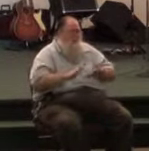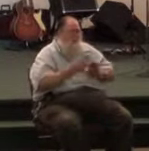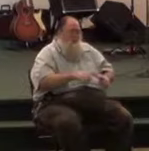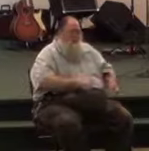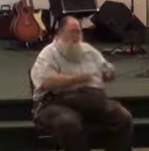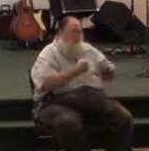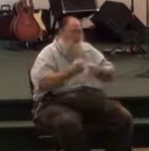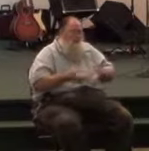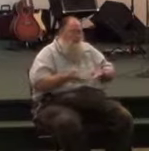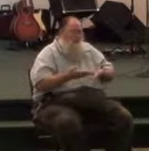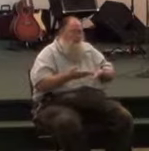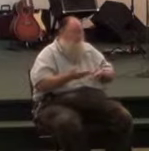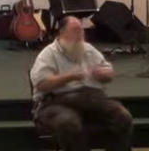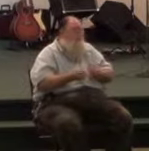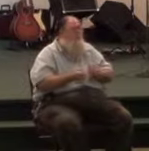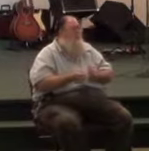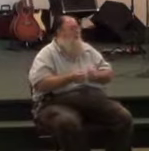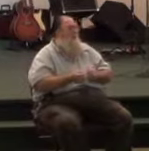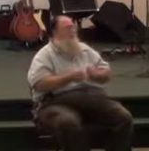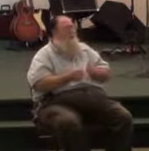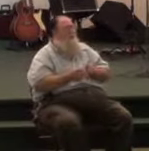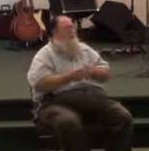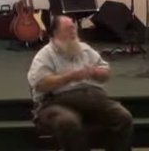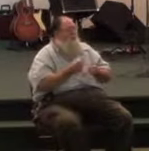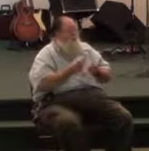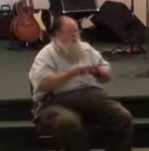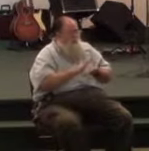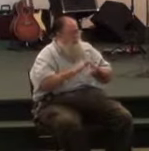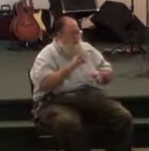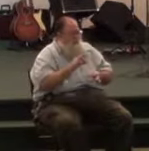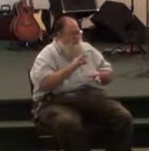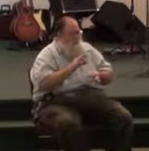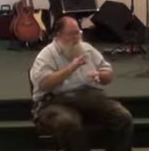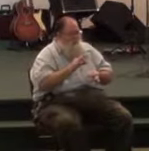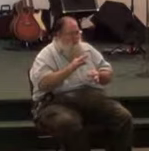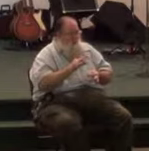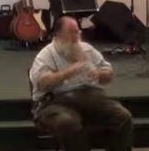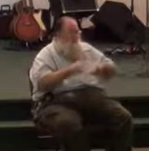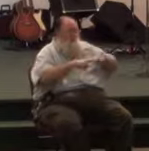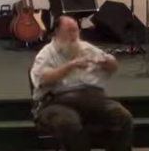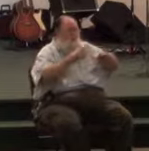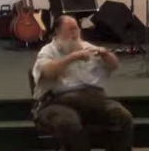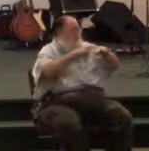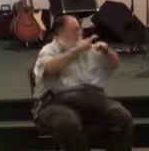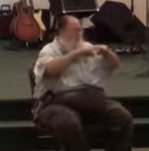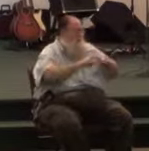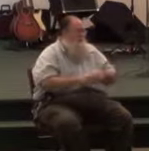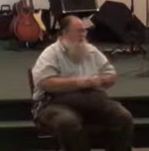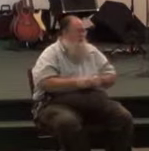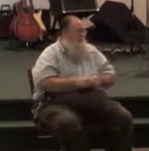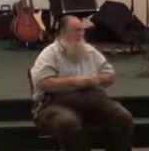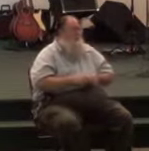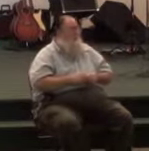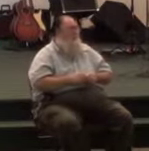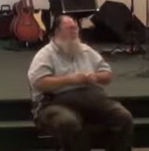encouraged by the Holy Spirit. It grew in numbers, living in the fear of the Lord. The Word of